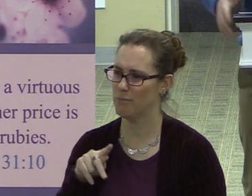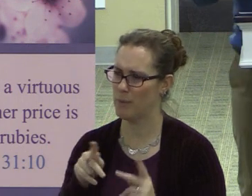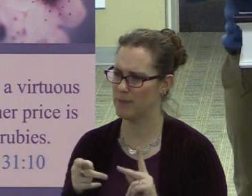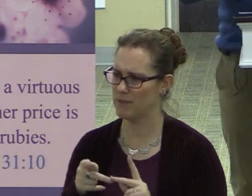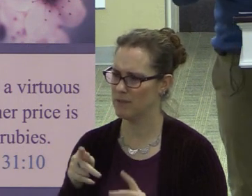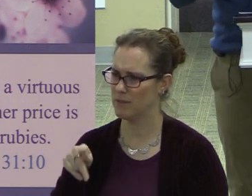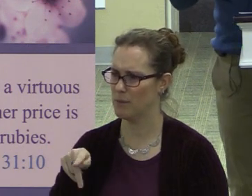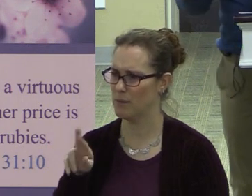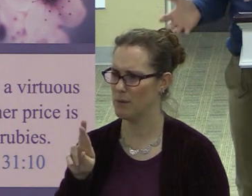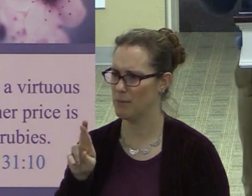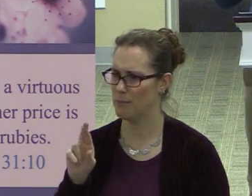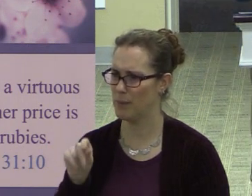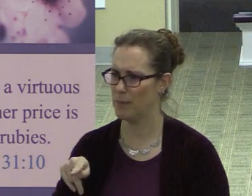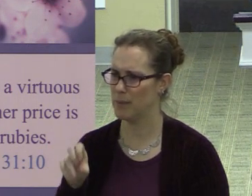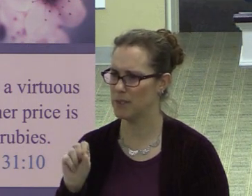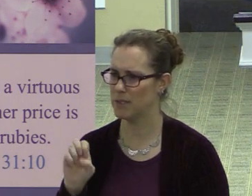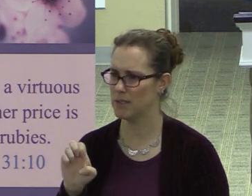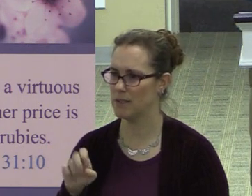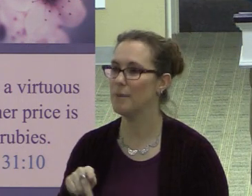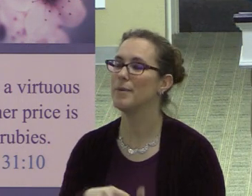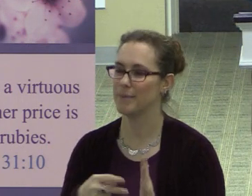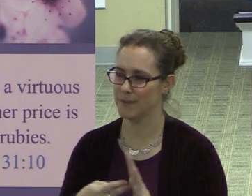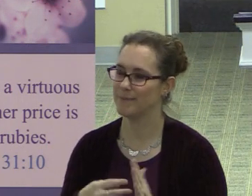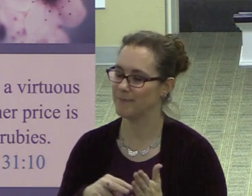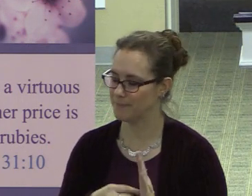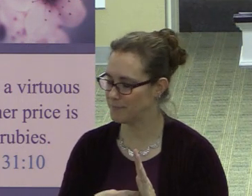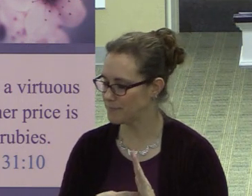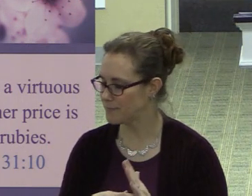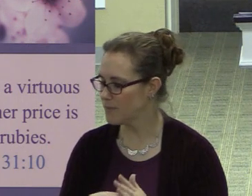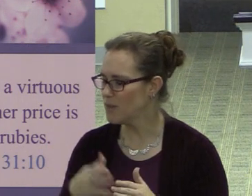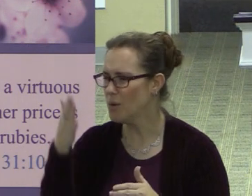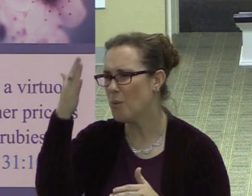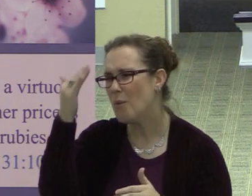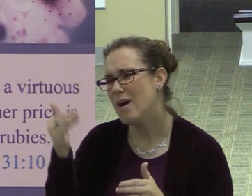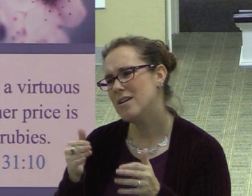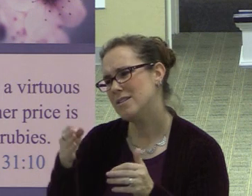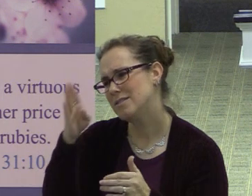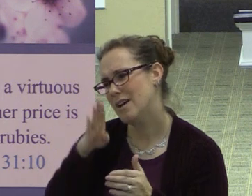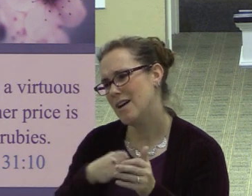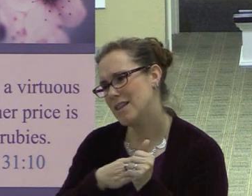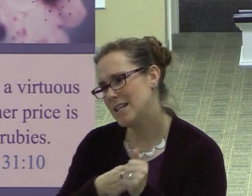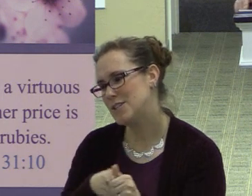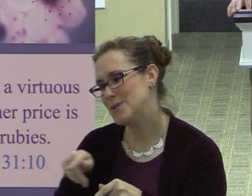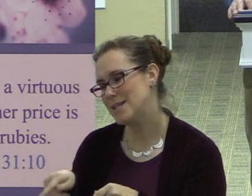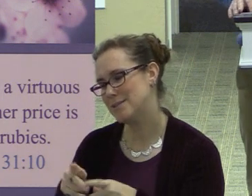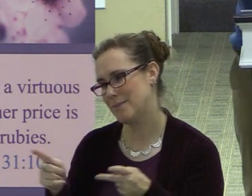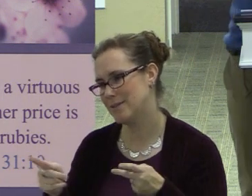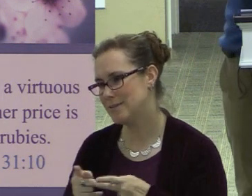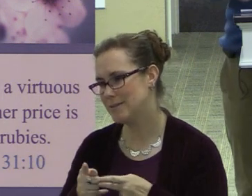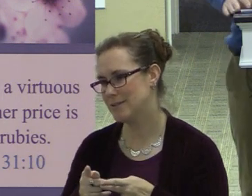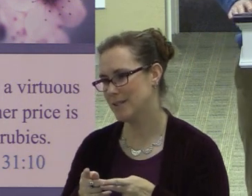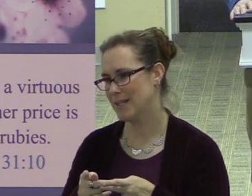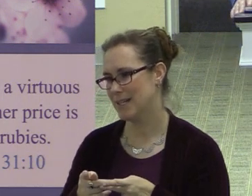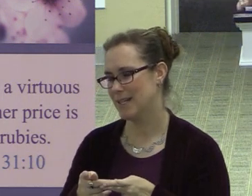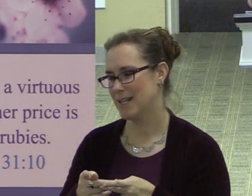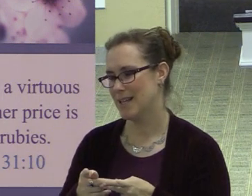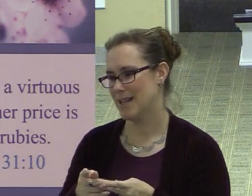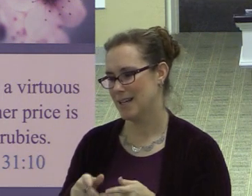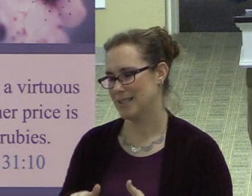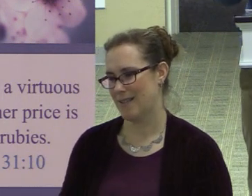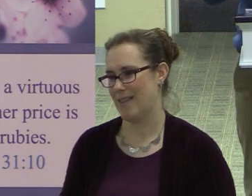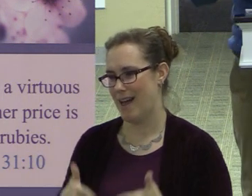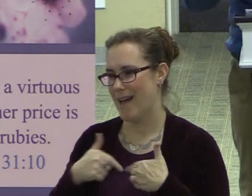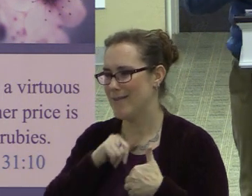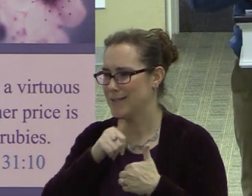But why does God lead us to these places? Why is it in life? Life is, the success of life is not based